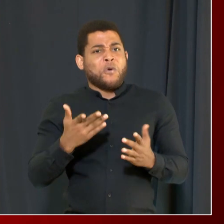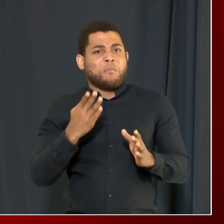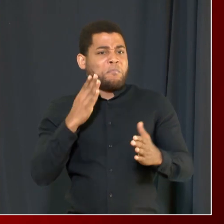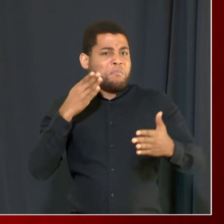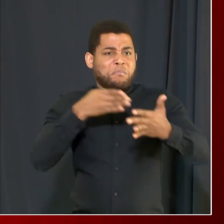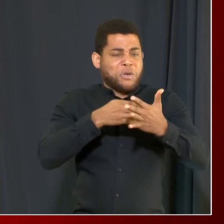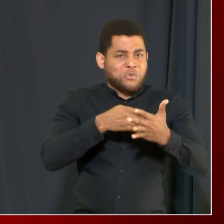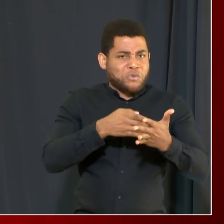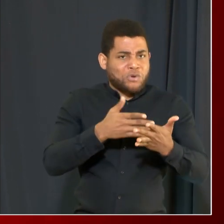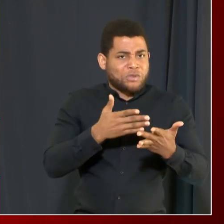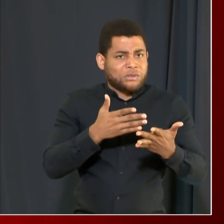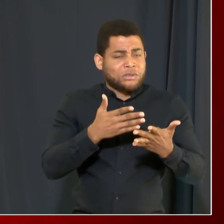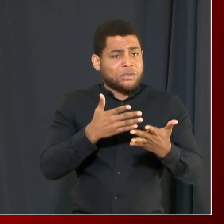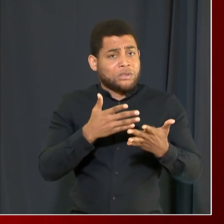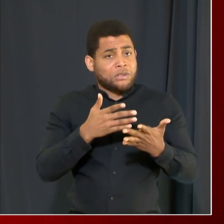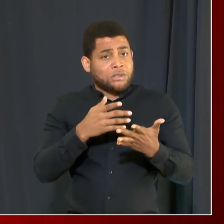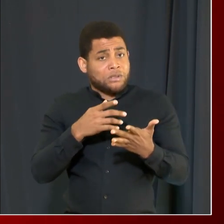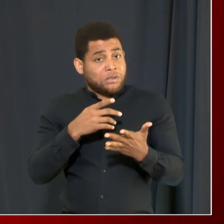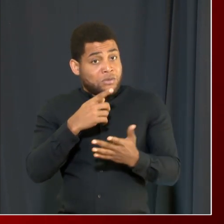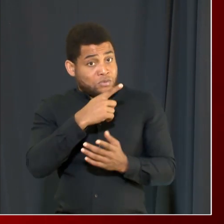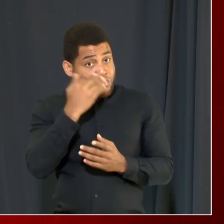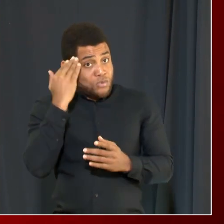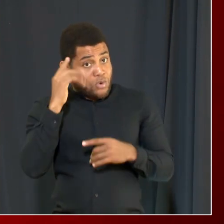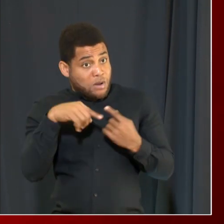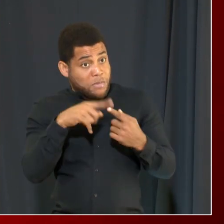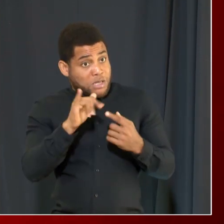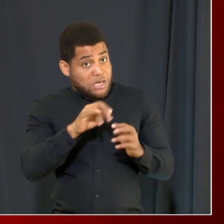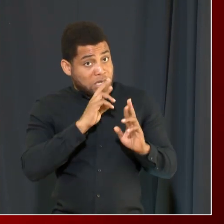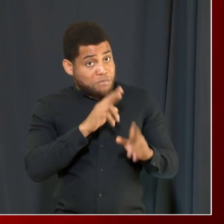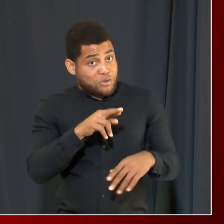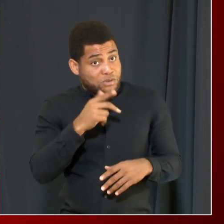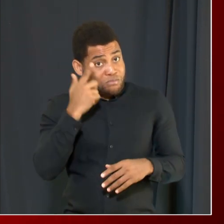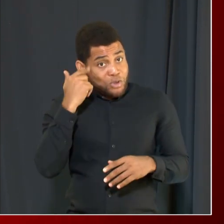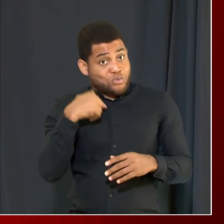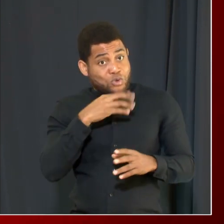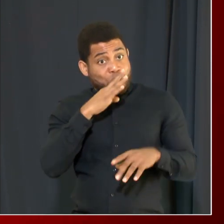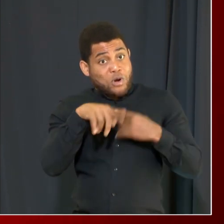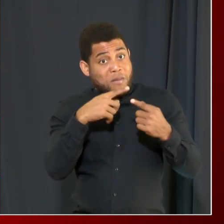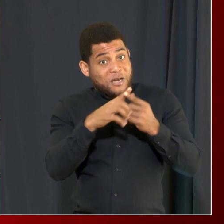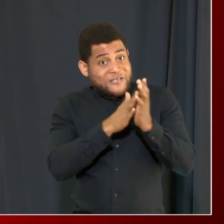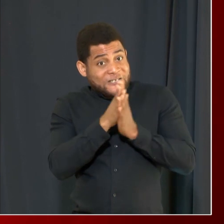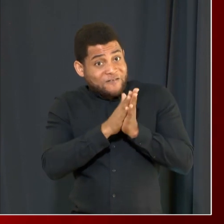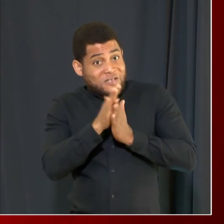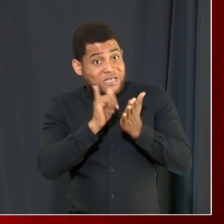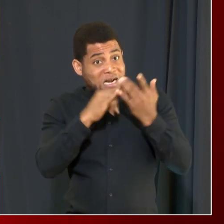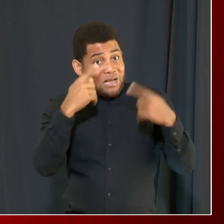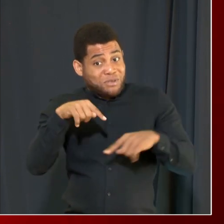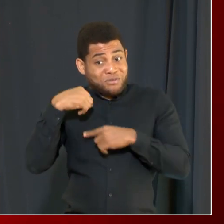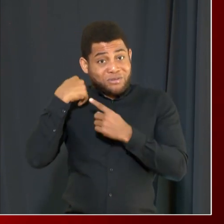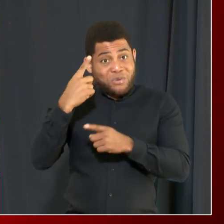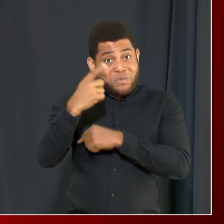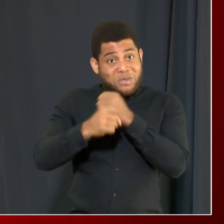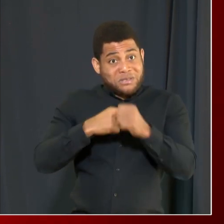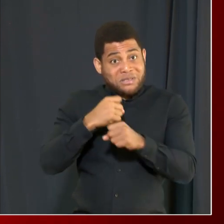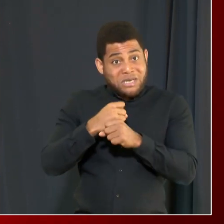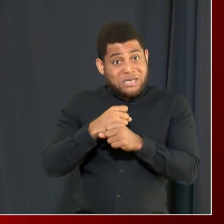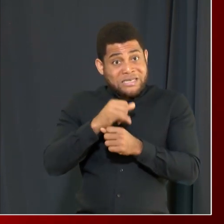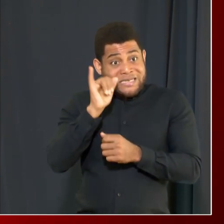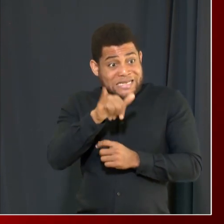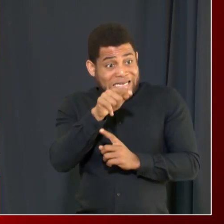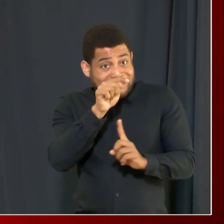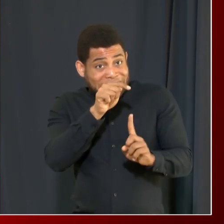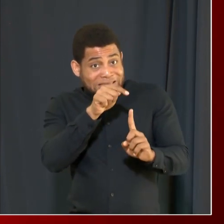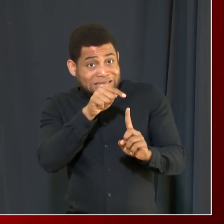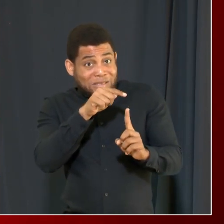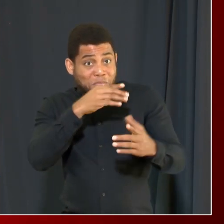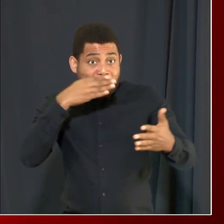about this? Because it appears that these reports are speaking to an issue that's only been raised within the past year or two, that prosecutions are not happening at the